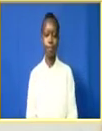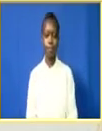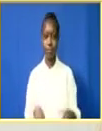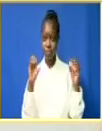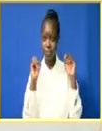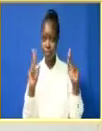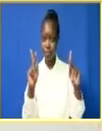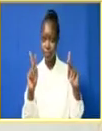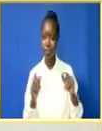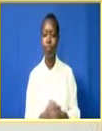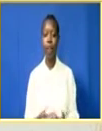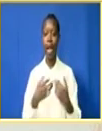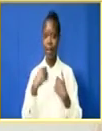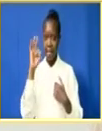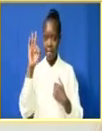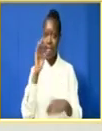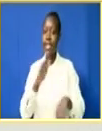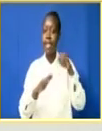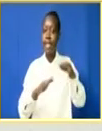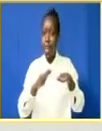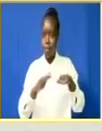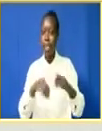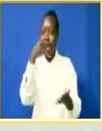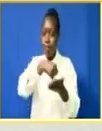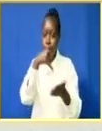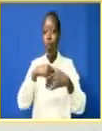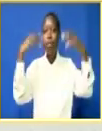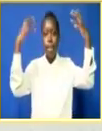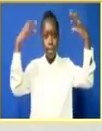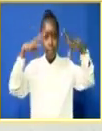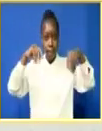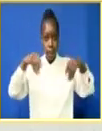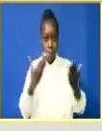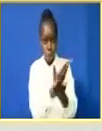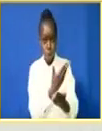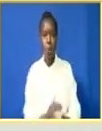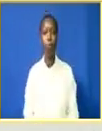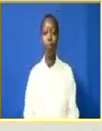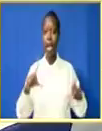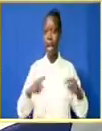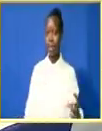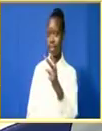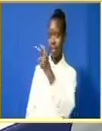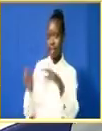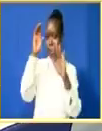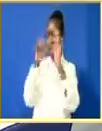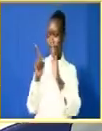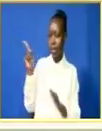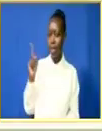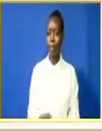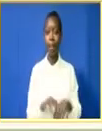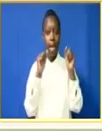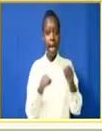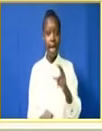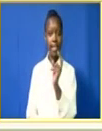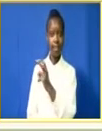Okay. The three steps that are involved in splash erosion. Okay. Let's observe the diagram. Mm. We can